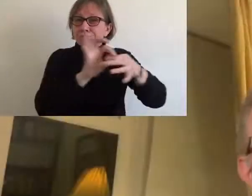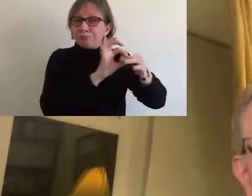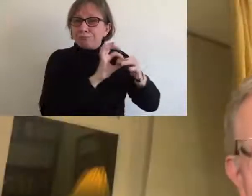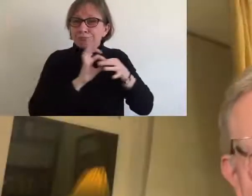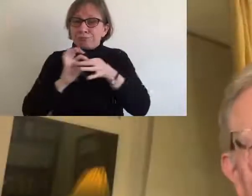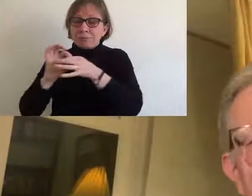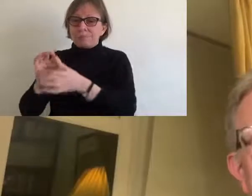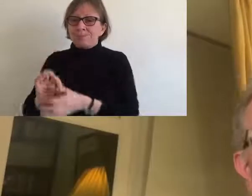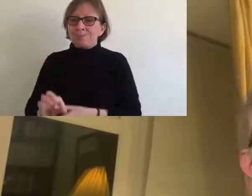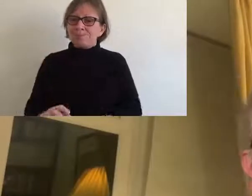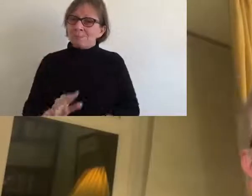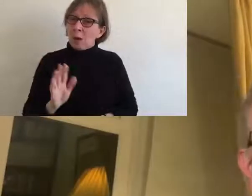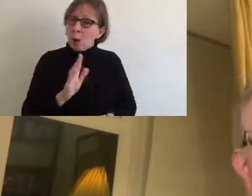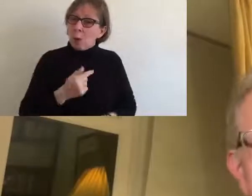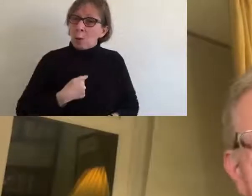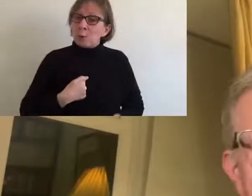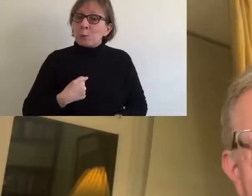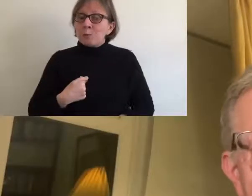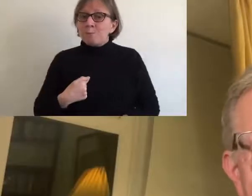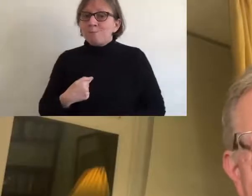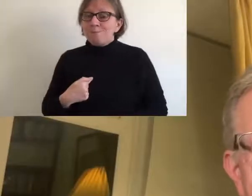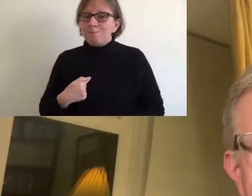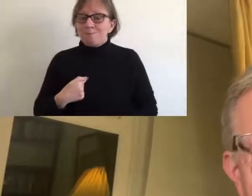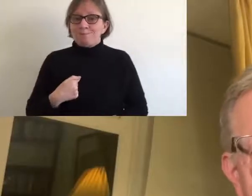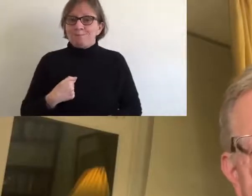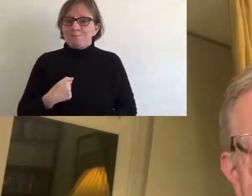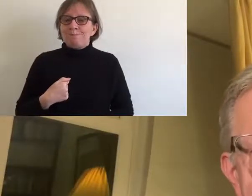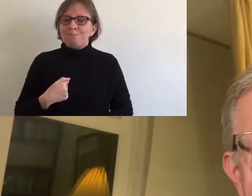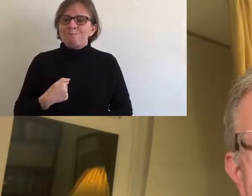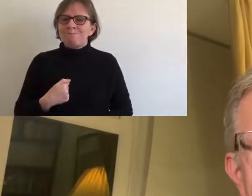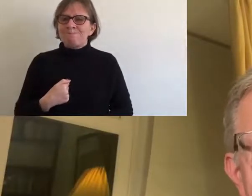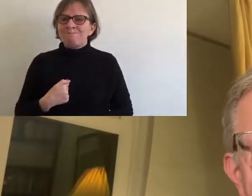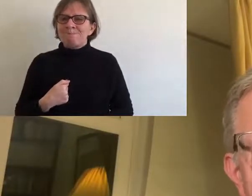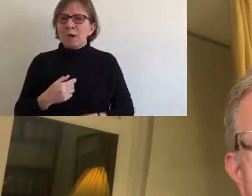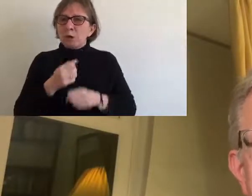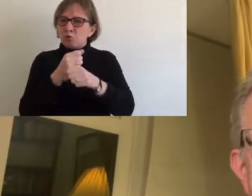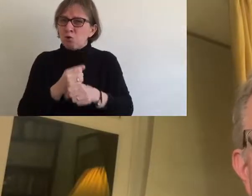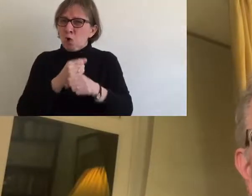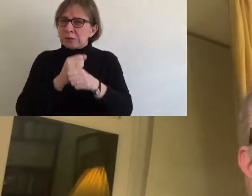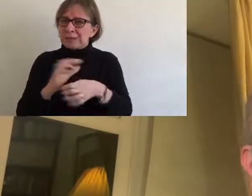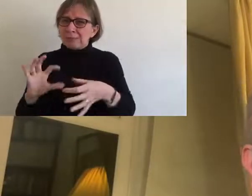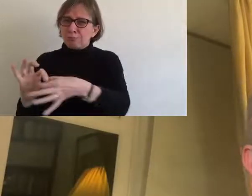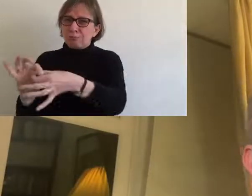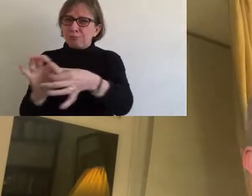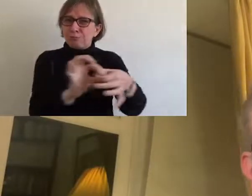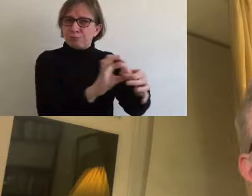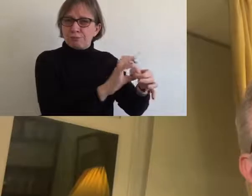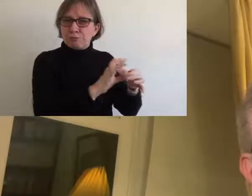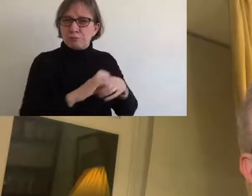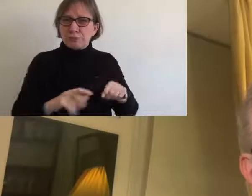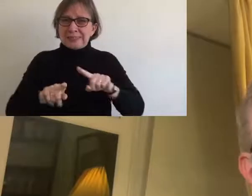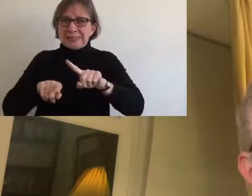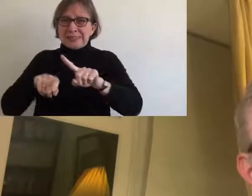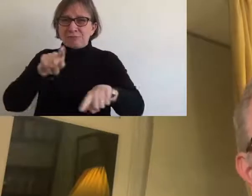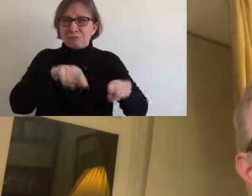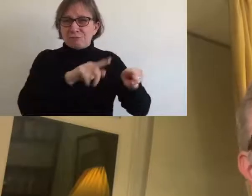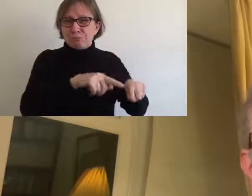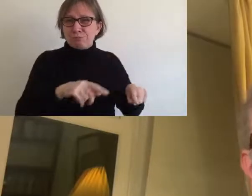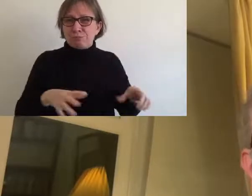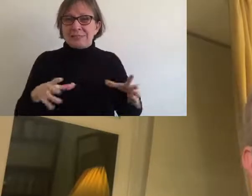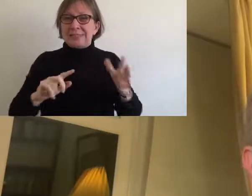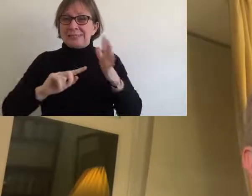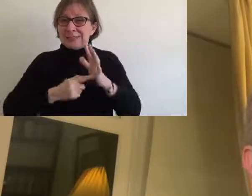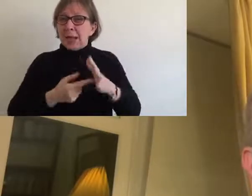Hello everybody, welcome to this service for the week of prayer of Christian Unity for Churches Together in Halesowen. My name's Sior Coleman,